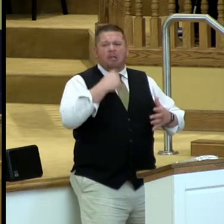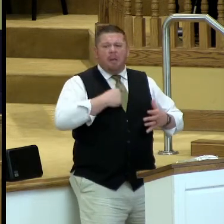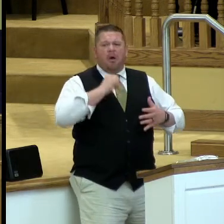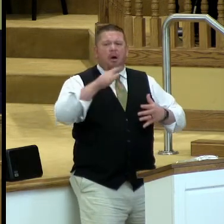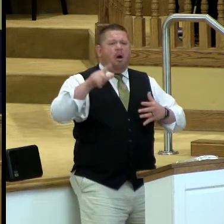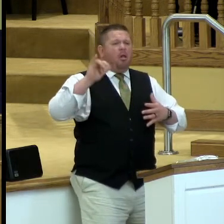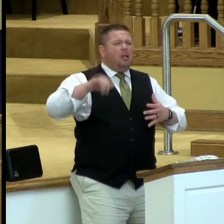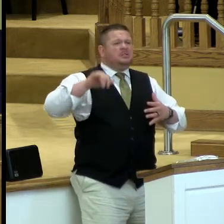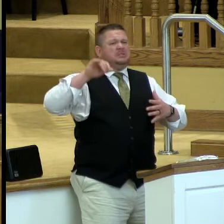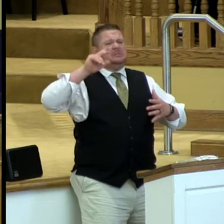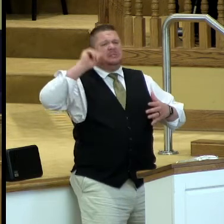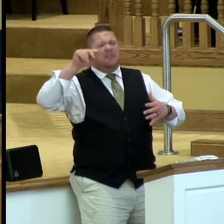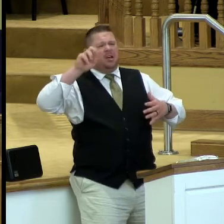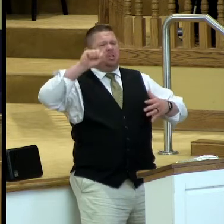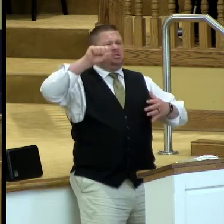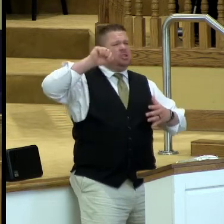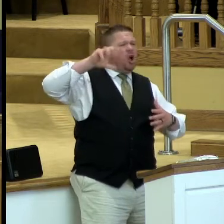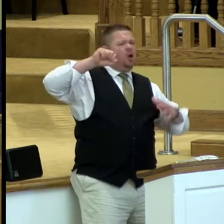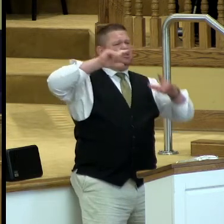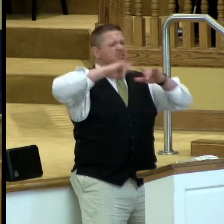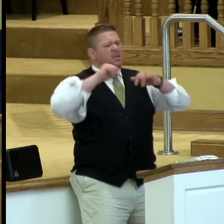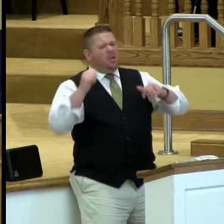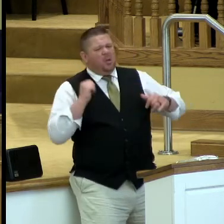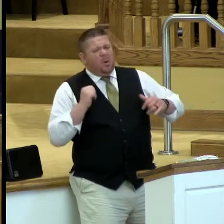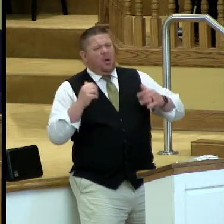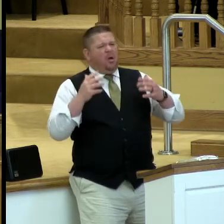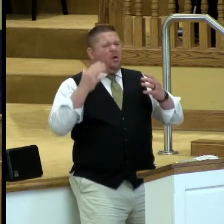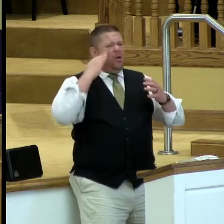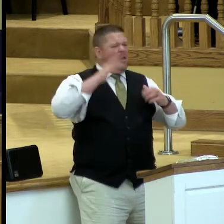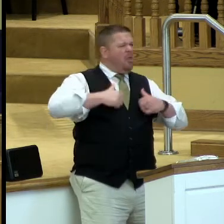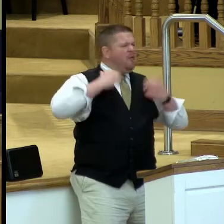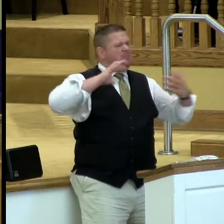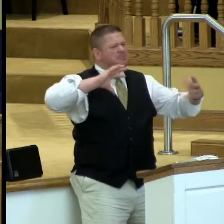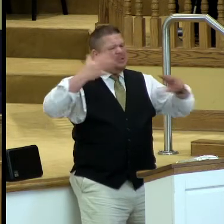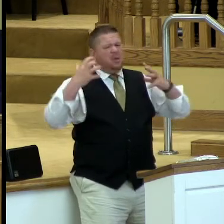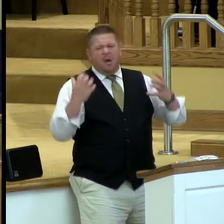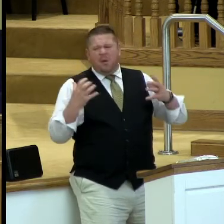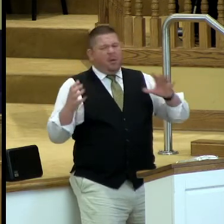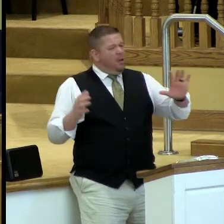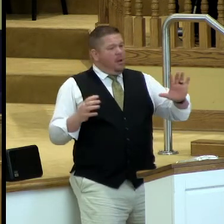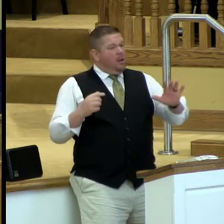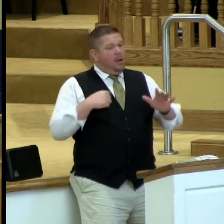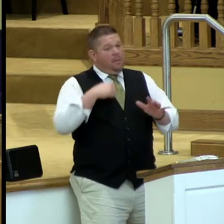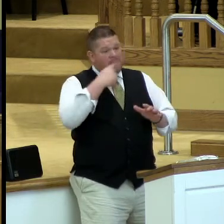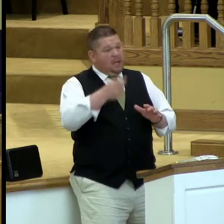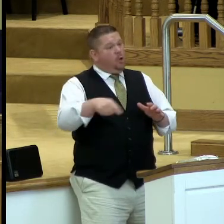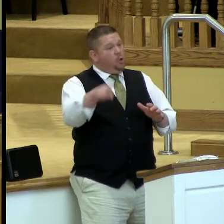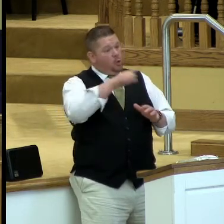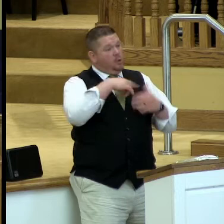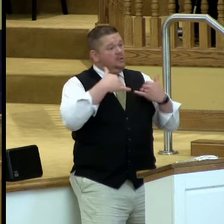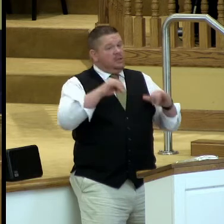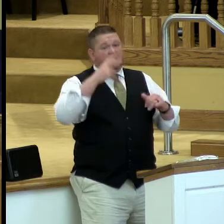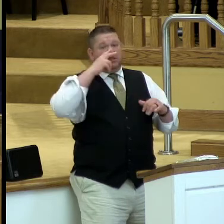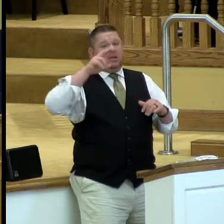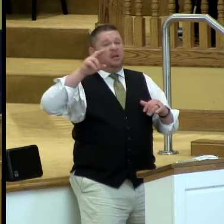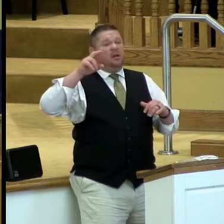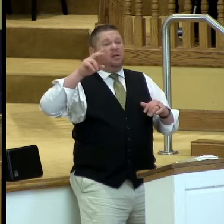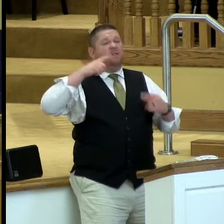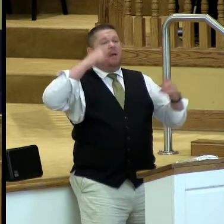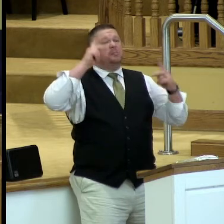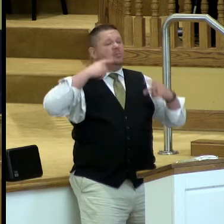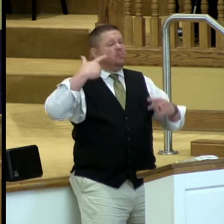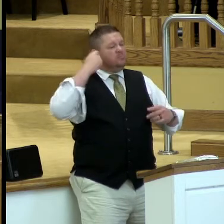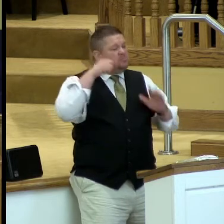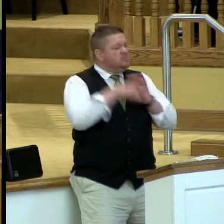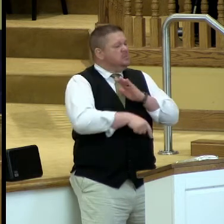me that all these superstars on TV that want what's best for me, want what's worst for me? Absolutely. That's why you still see superstars commit